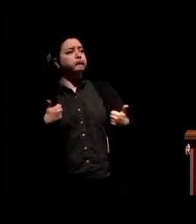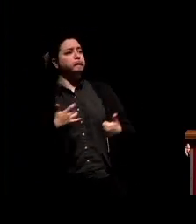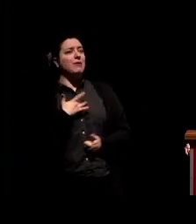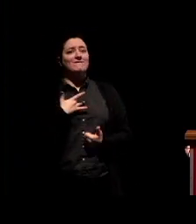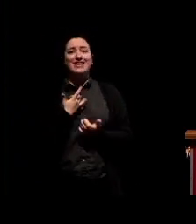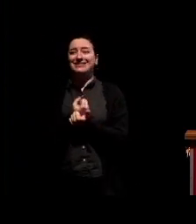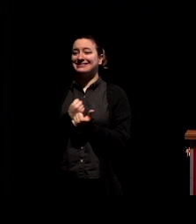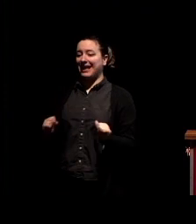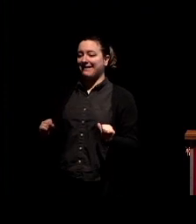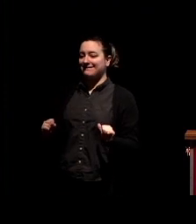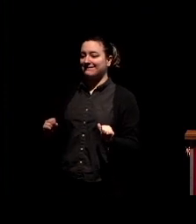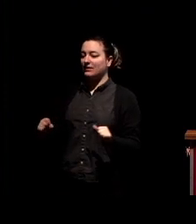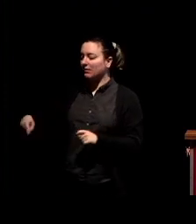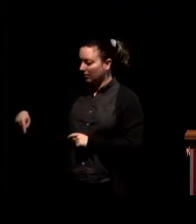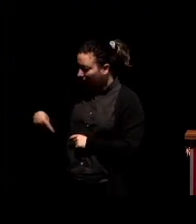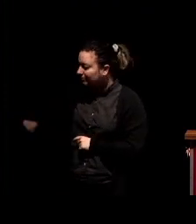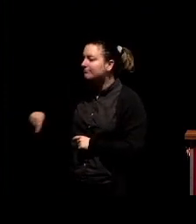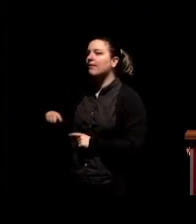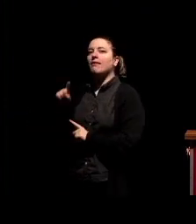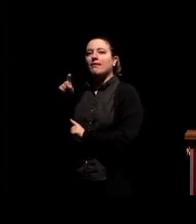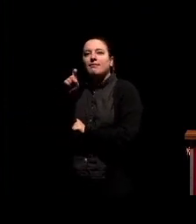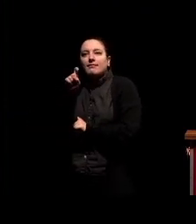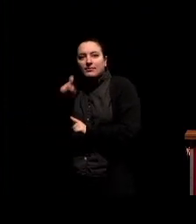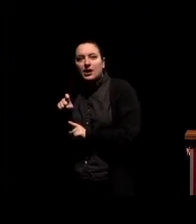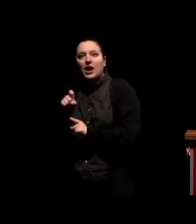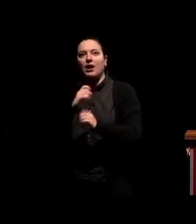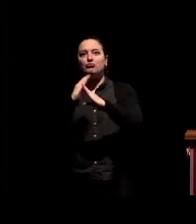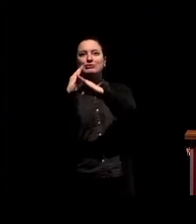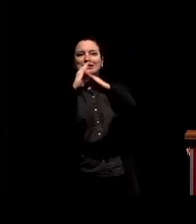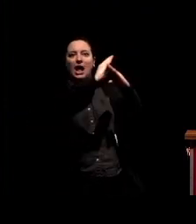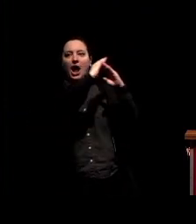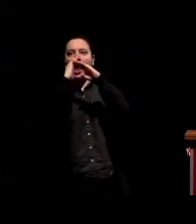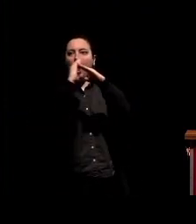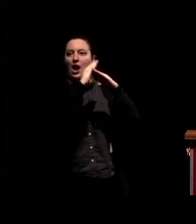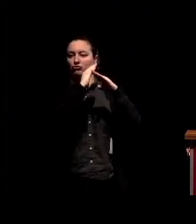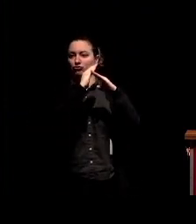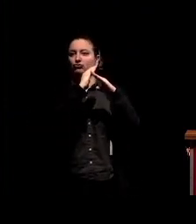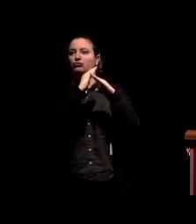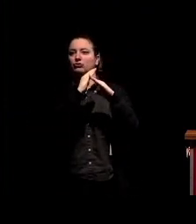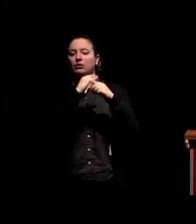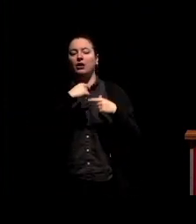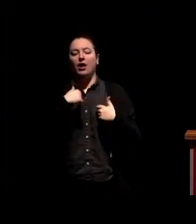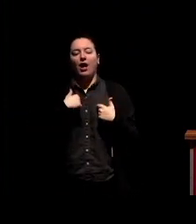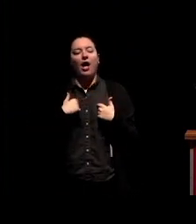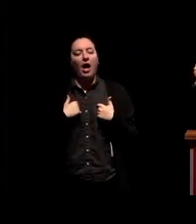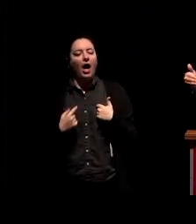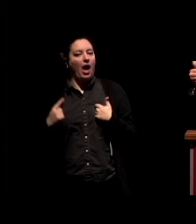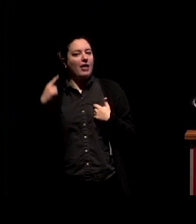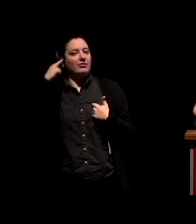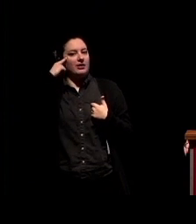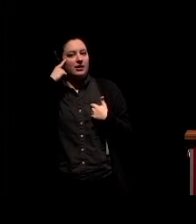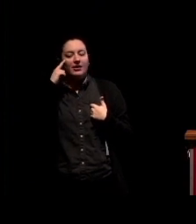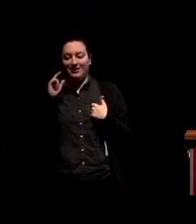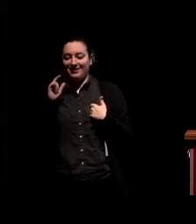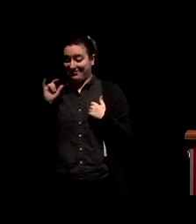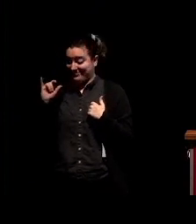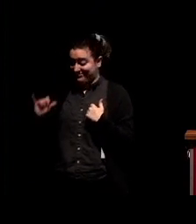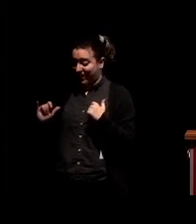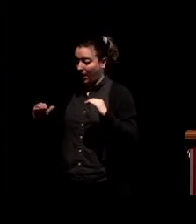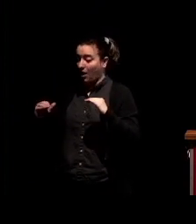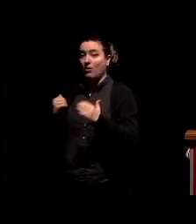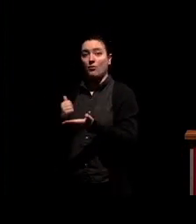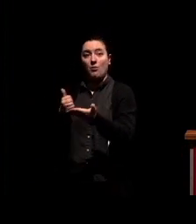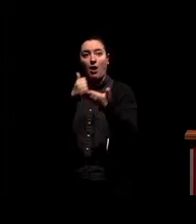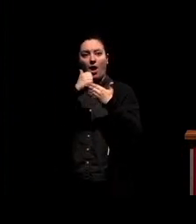have protections from discrimination throughout the social determinants of health, and I think that will help us advance towards LGBTQ